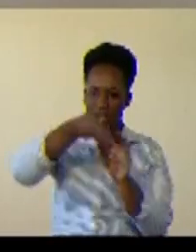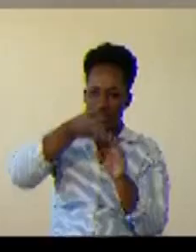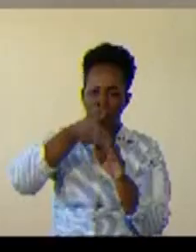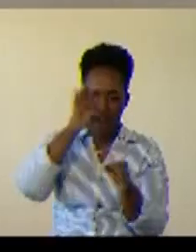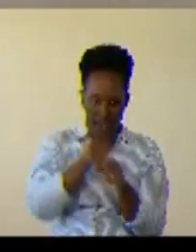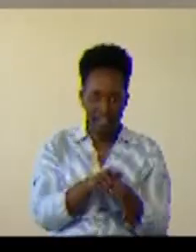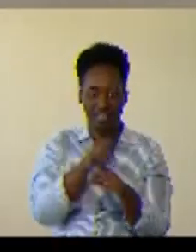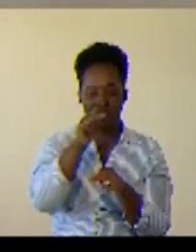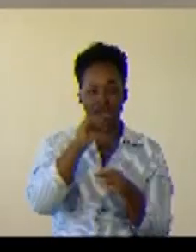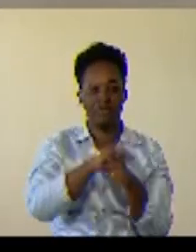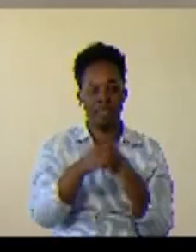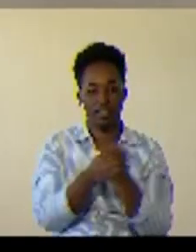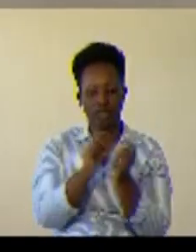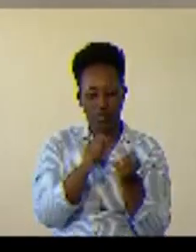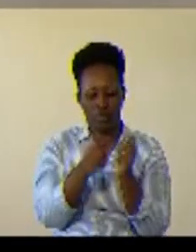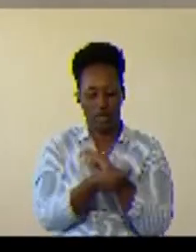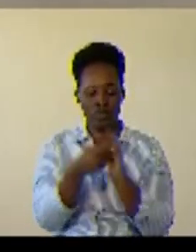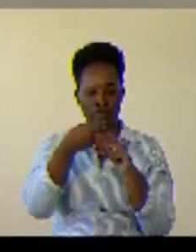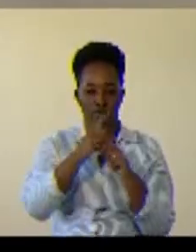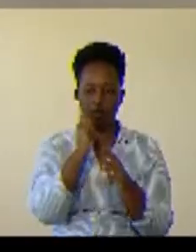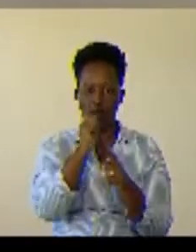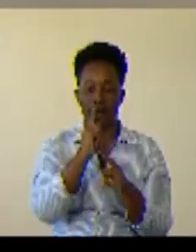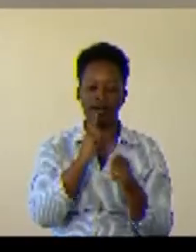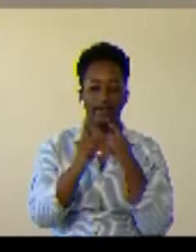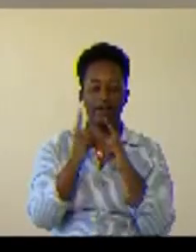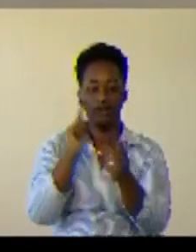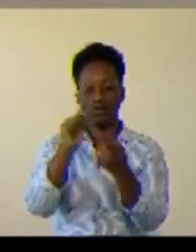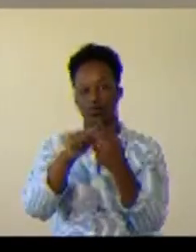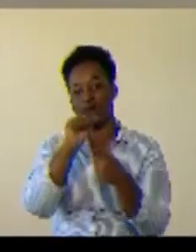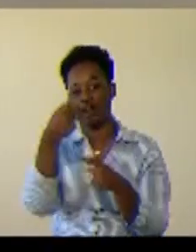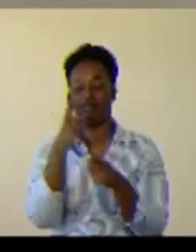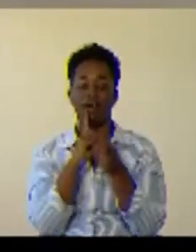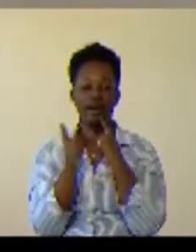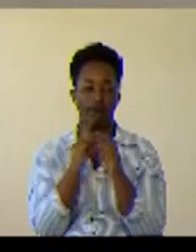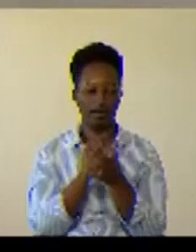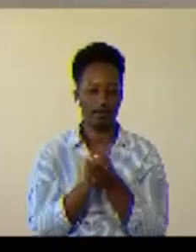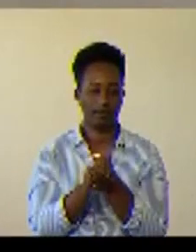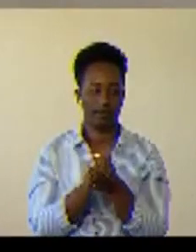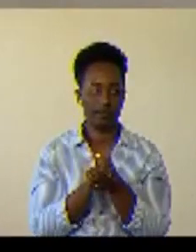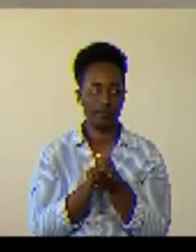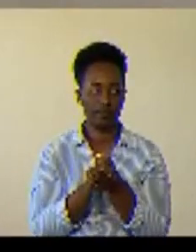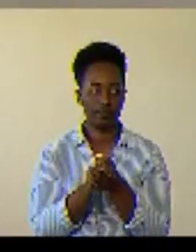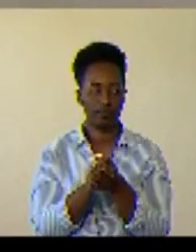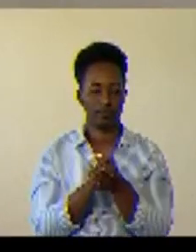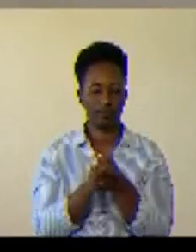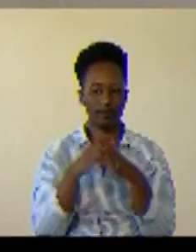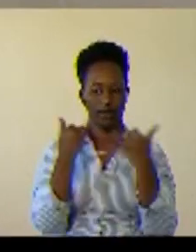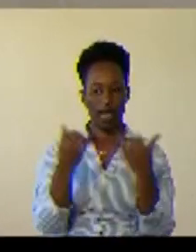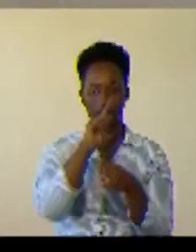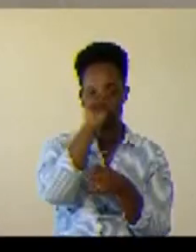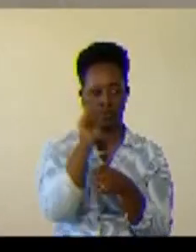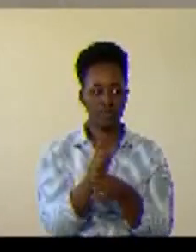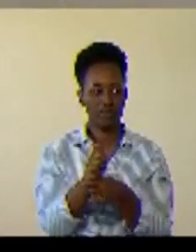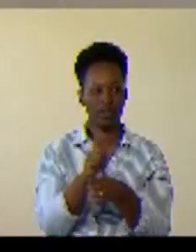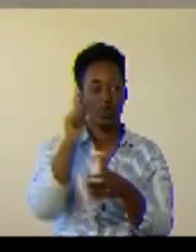the change from one color to another color. Good. What now, the question is,